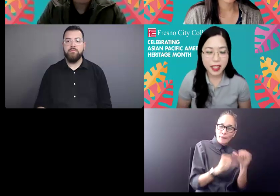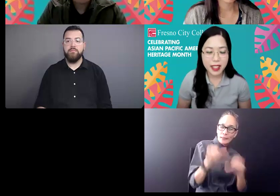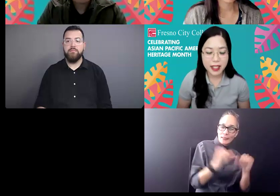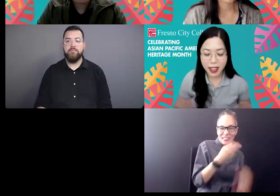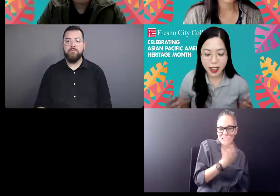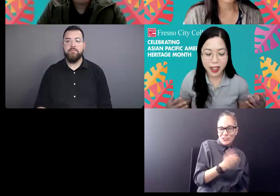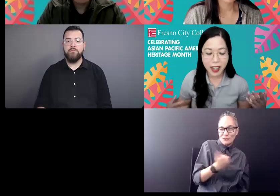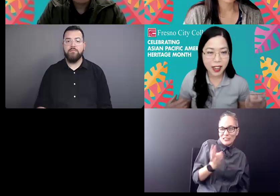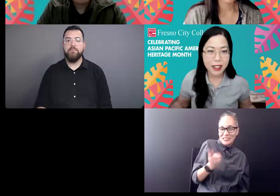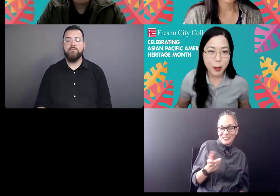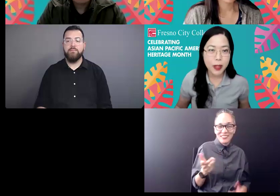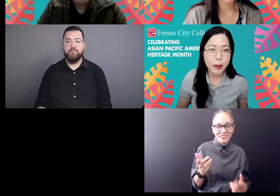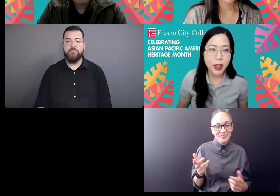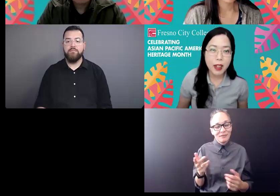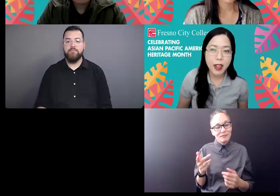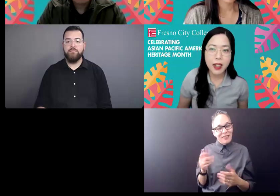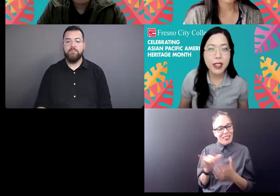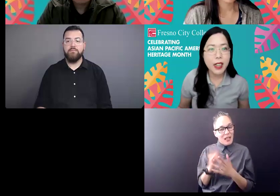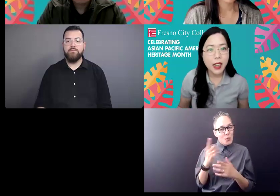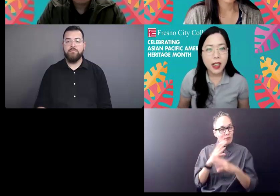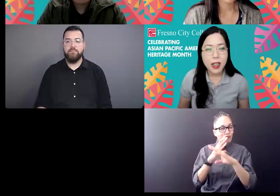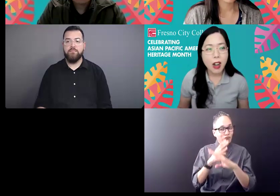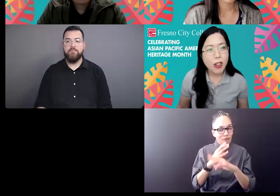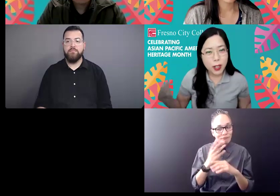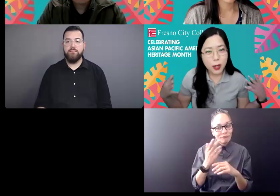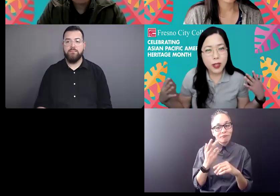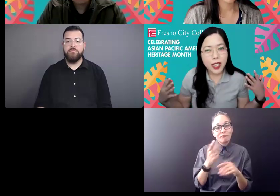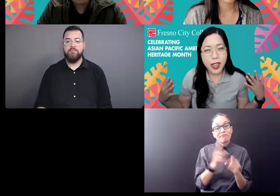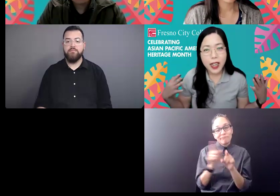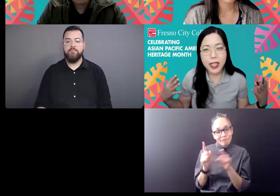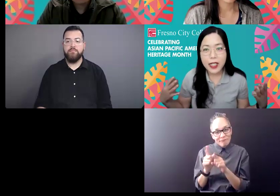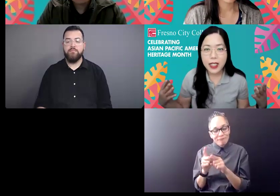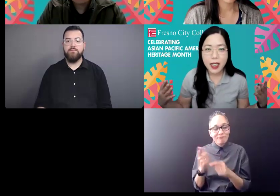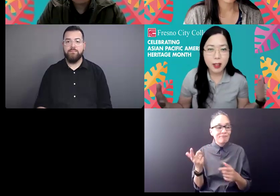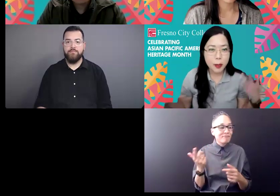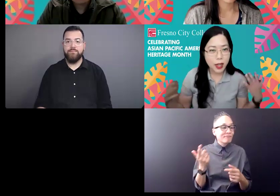sometimes is a stumbling block. And also, like,